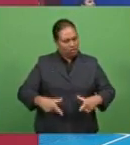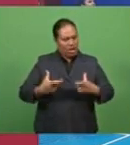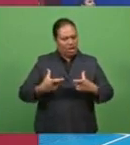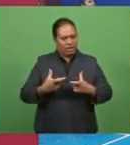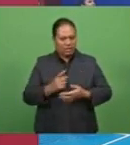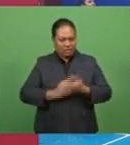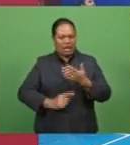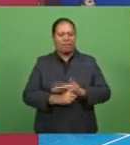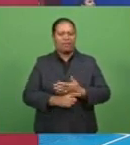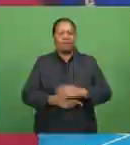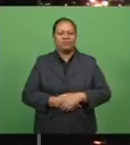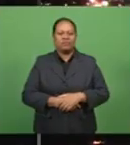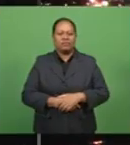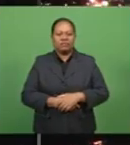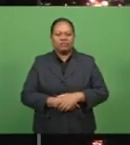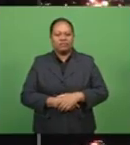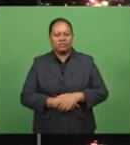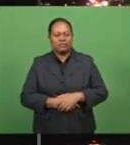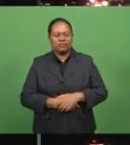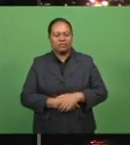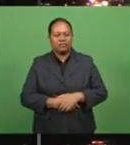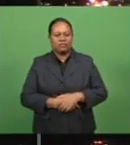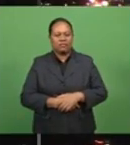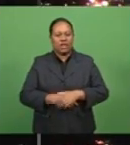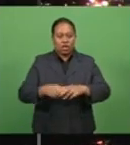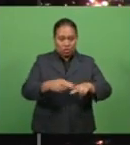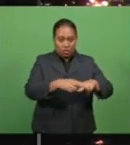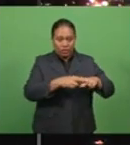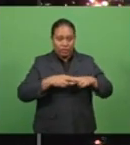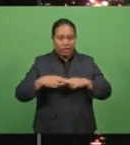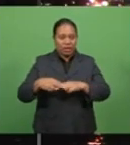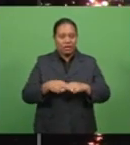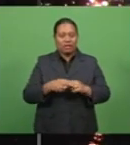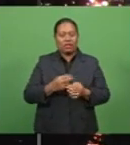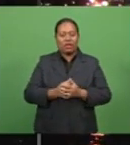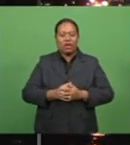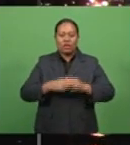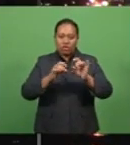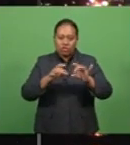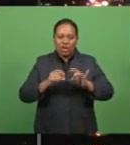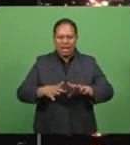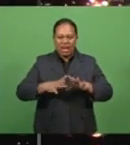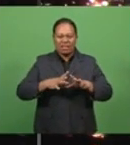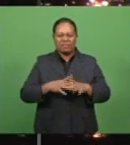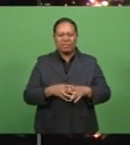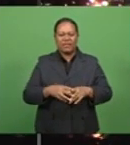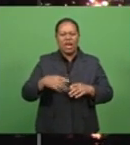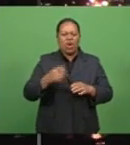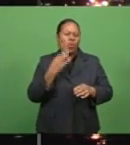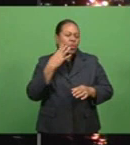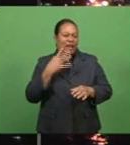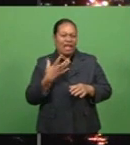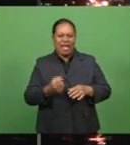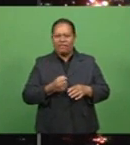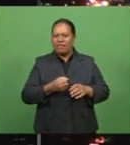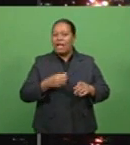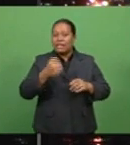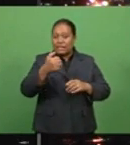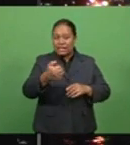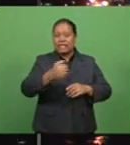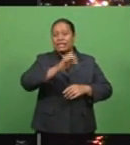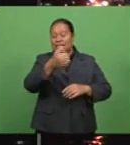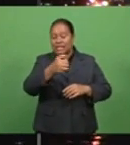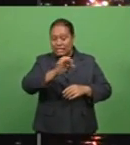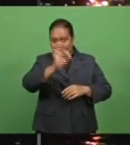sort of the challenge now. Fijian players who play for Australia's Super Rugby clubs will go through a major 60%